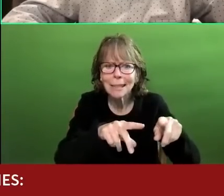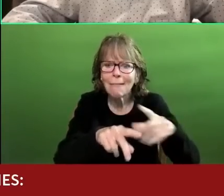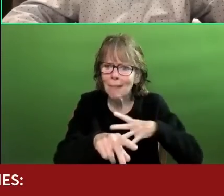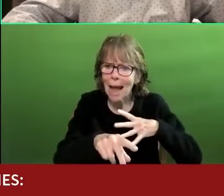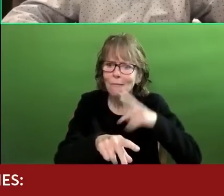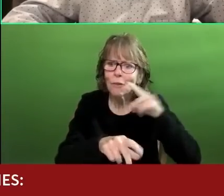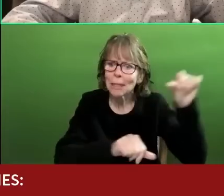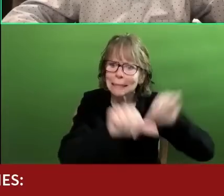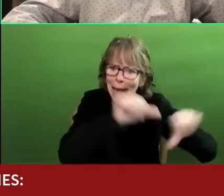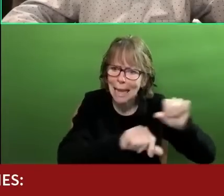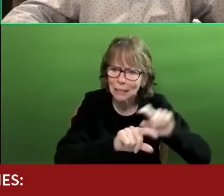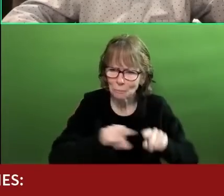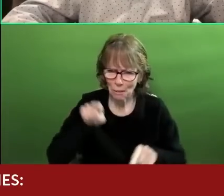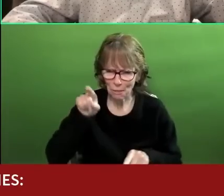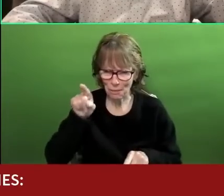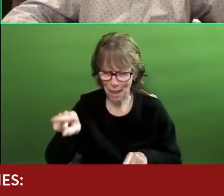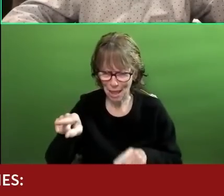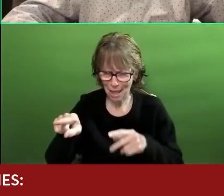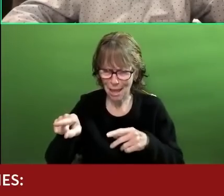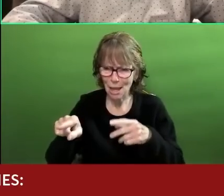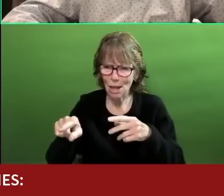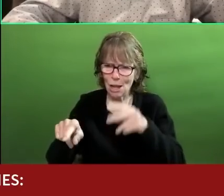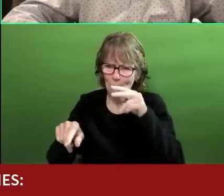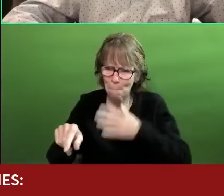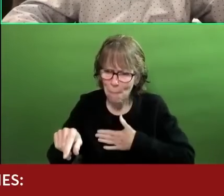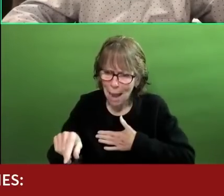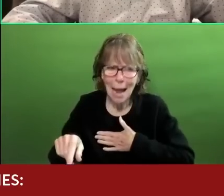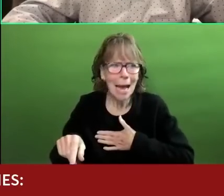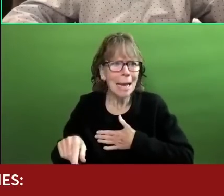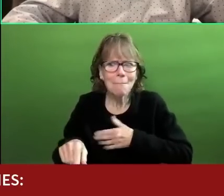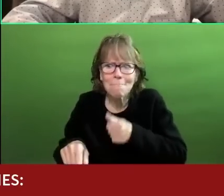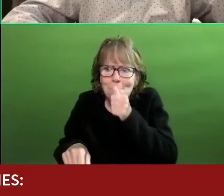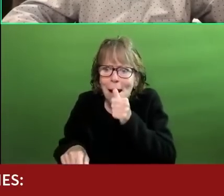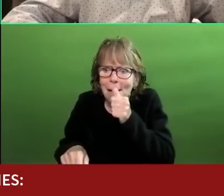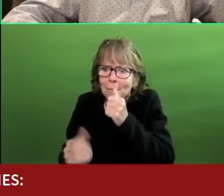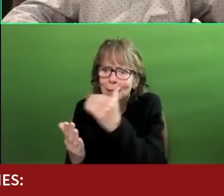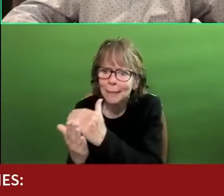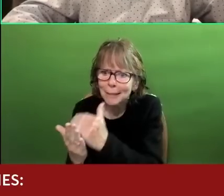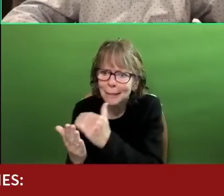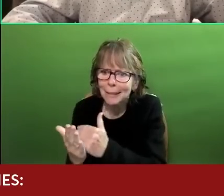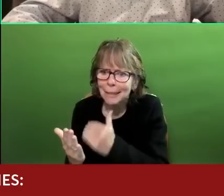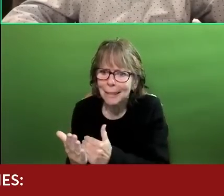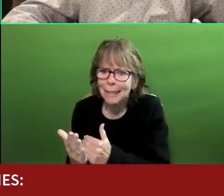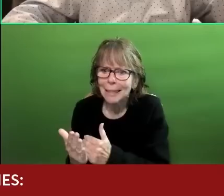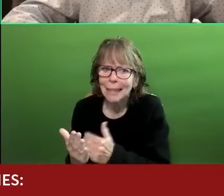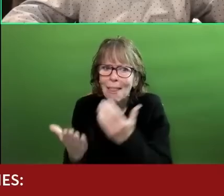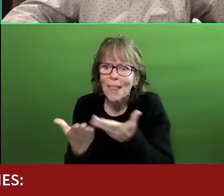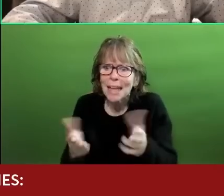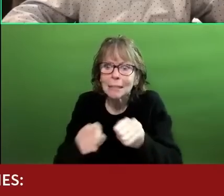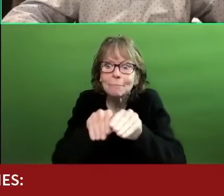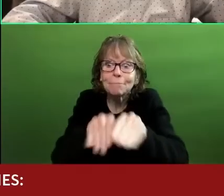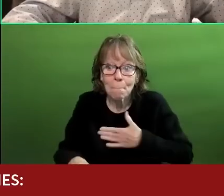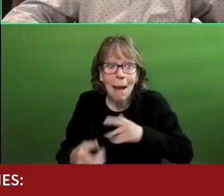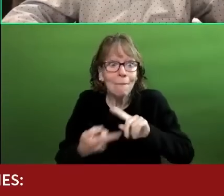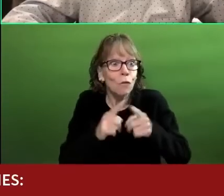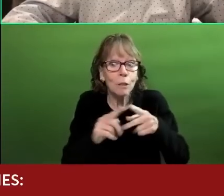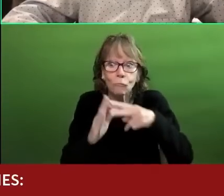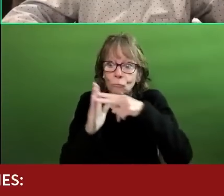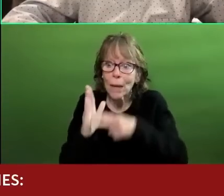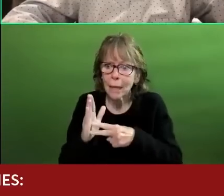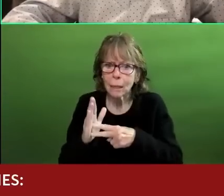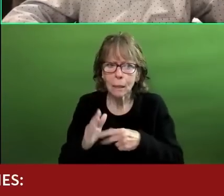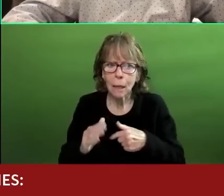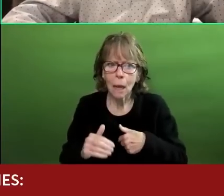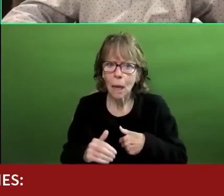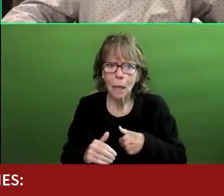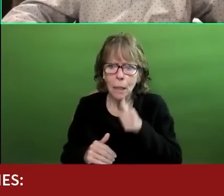medical history that had been shared with friends and colleagues around the world, some details that I never wanted shared, and details